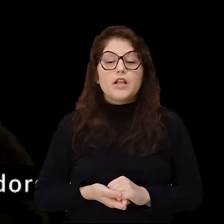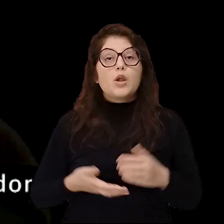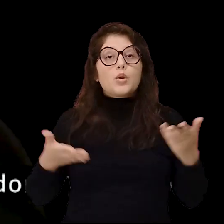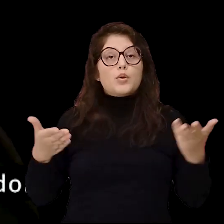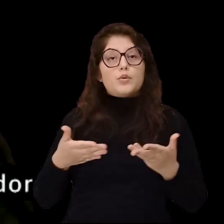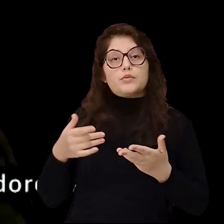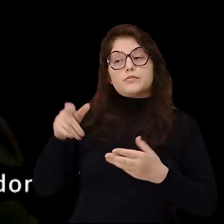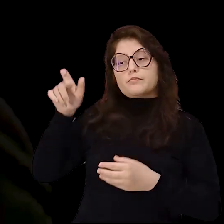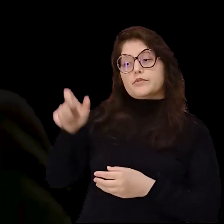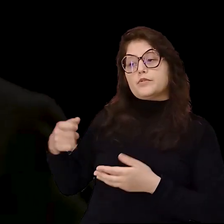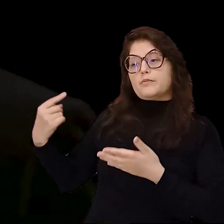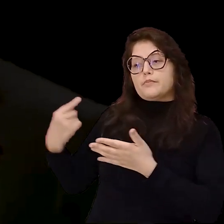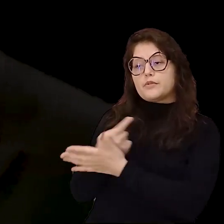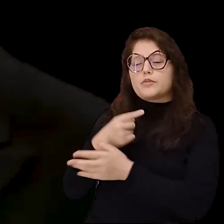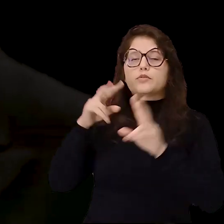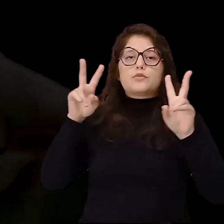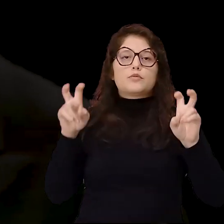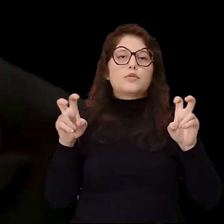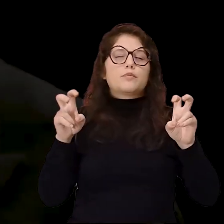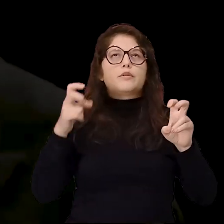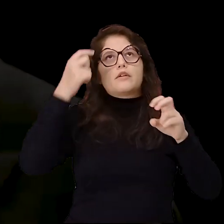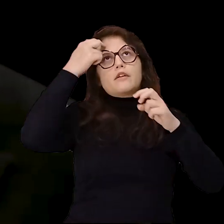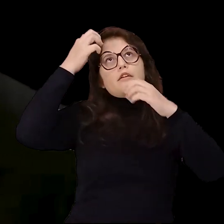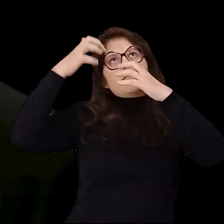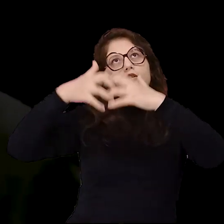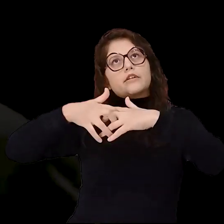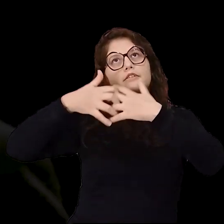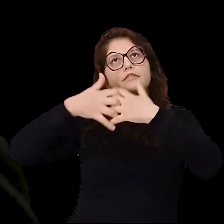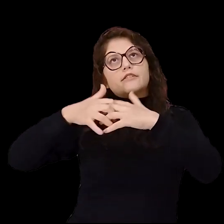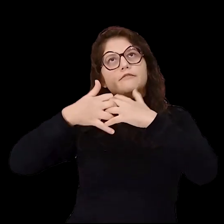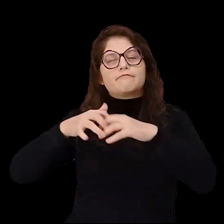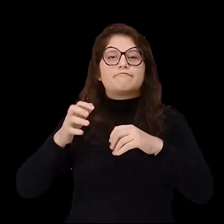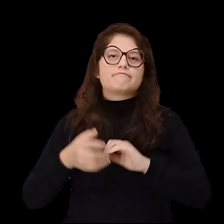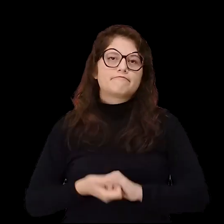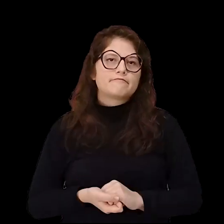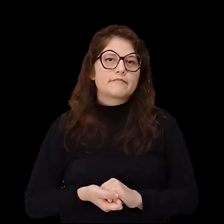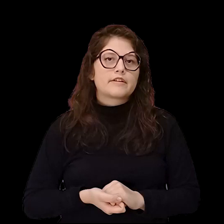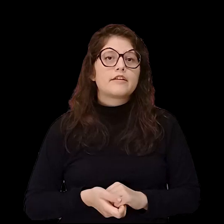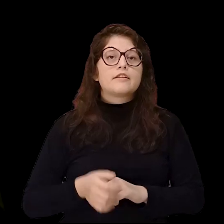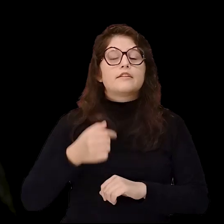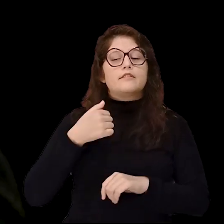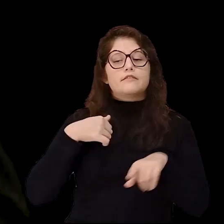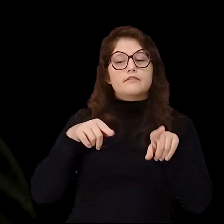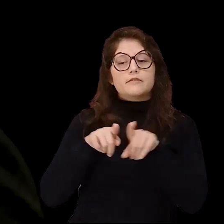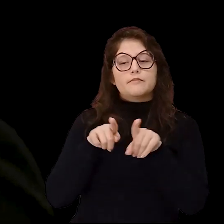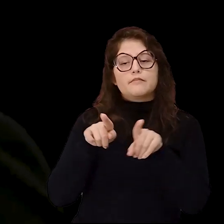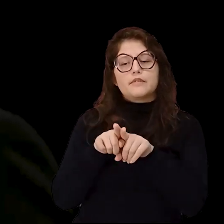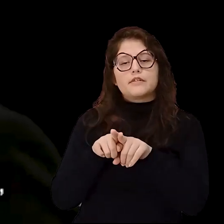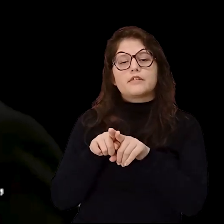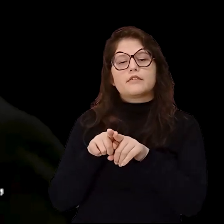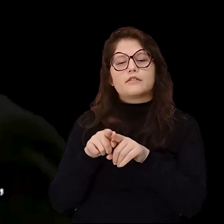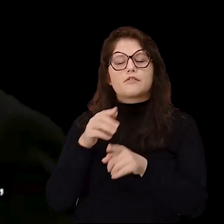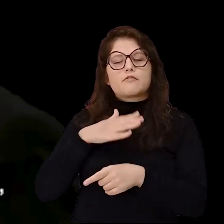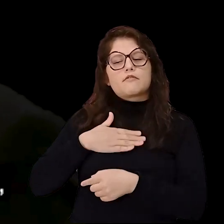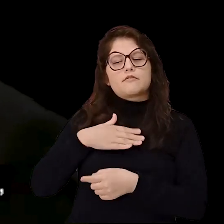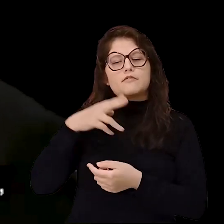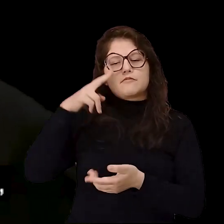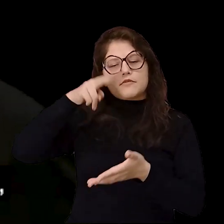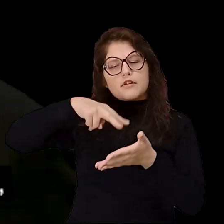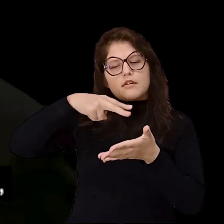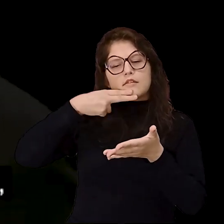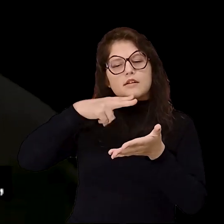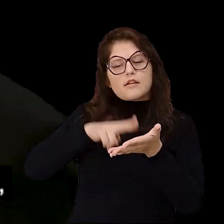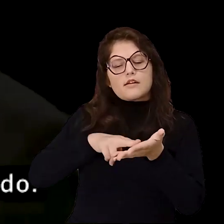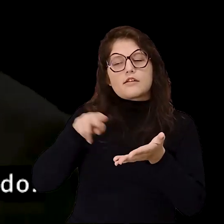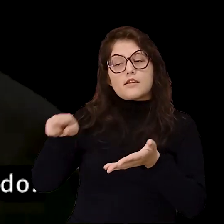me backstage today about meditation. My favorite of the letters that I got was the one that came from a woman who wrote and said that she had